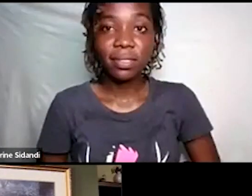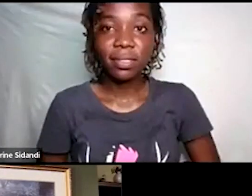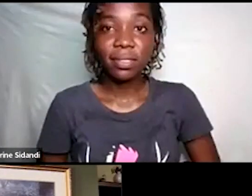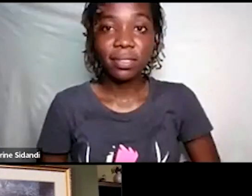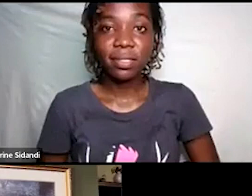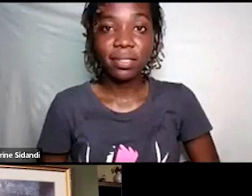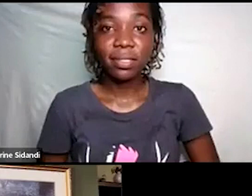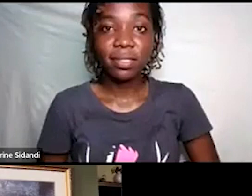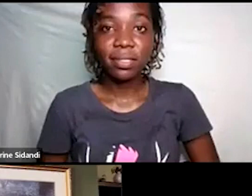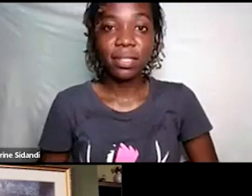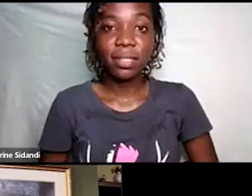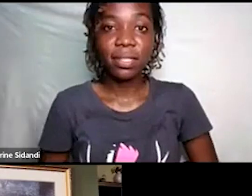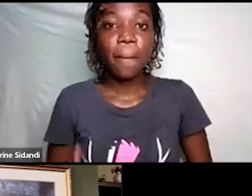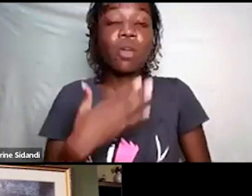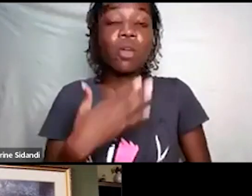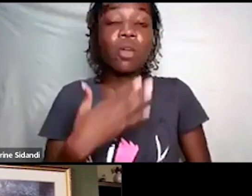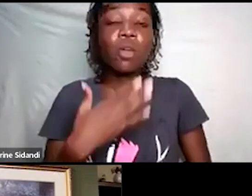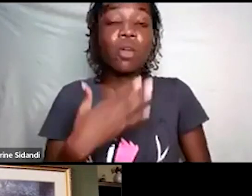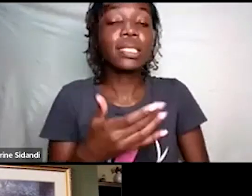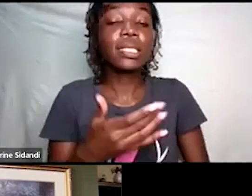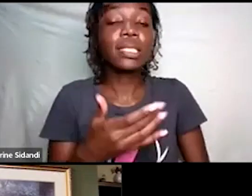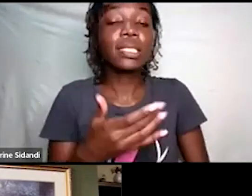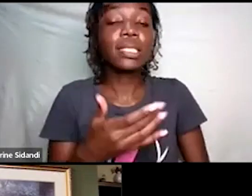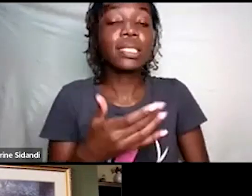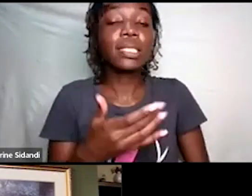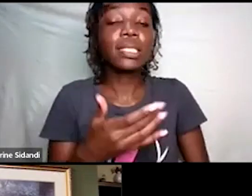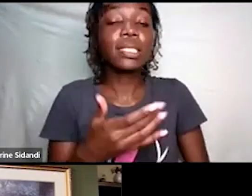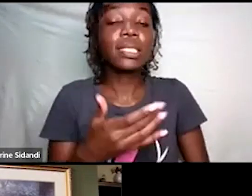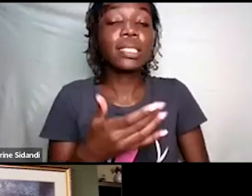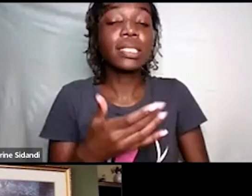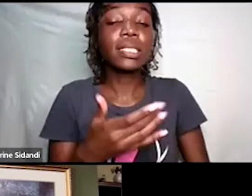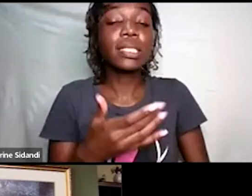answer. What?